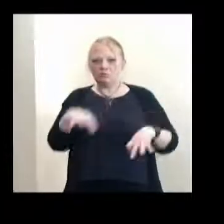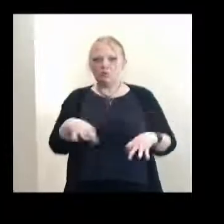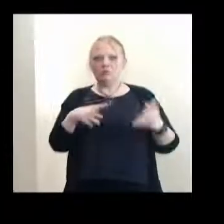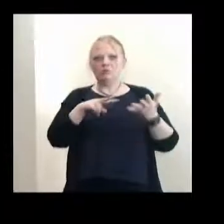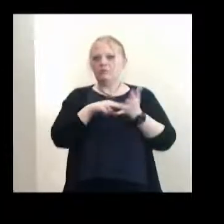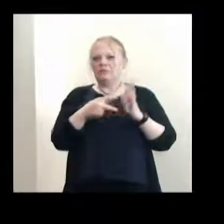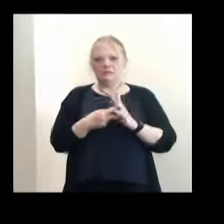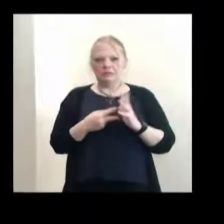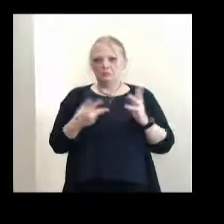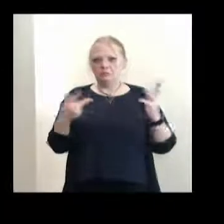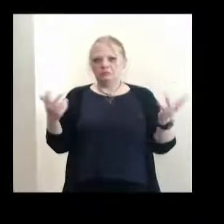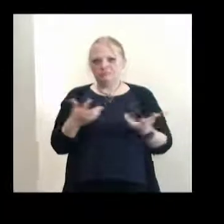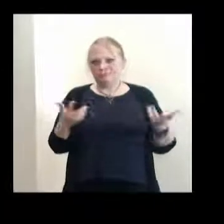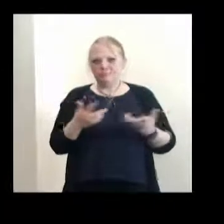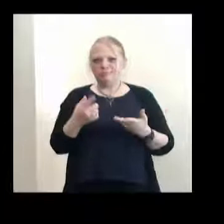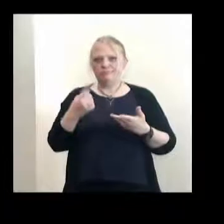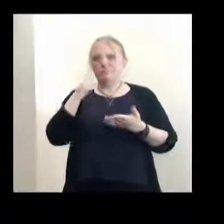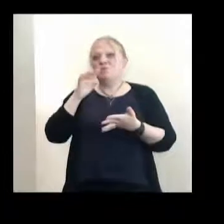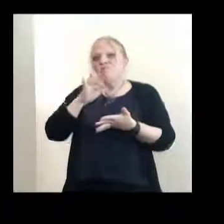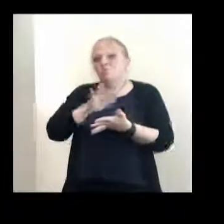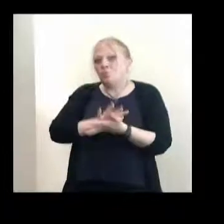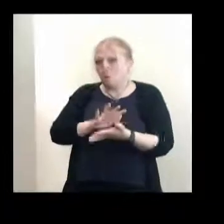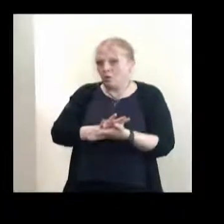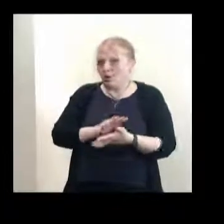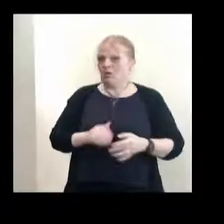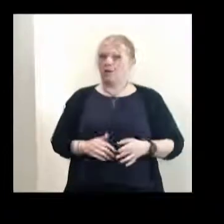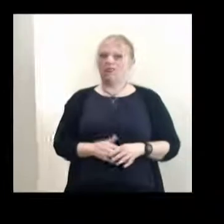means for schools.